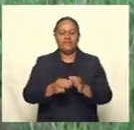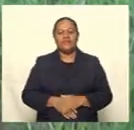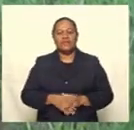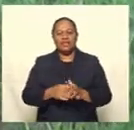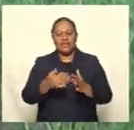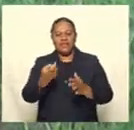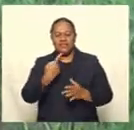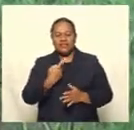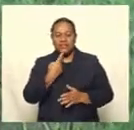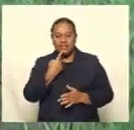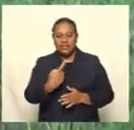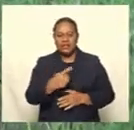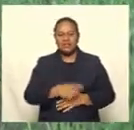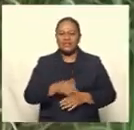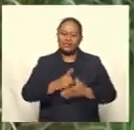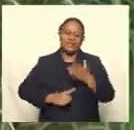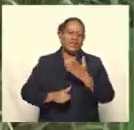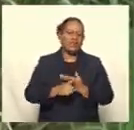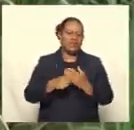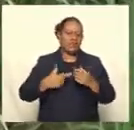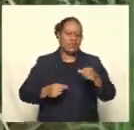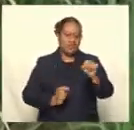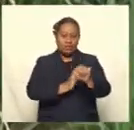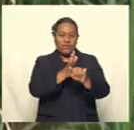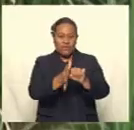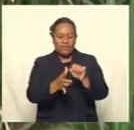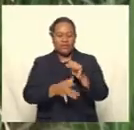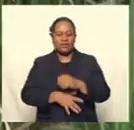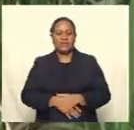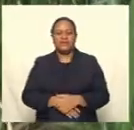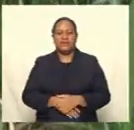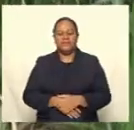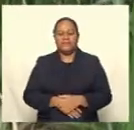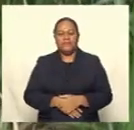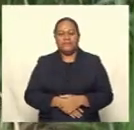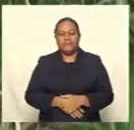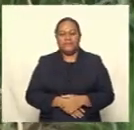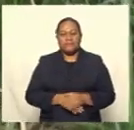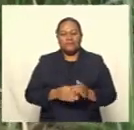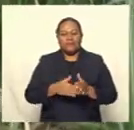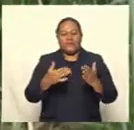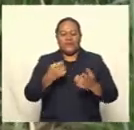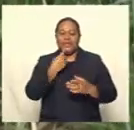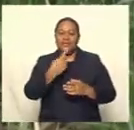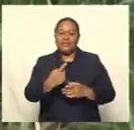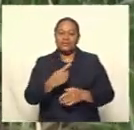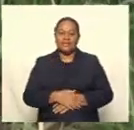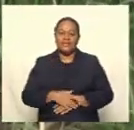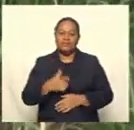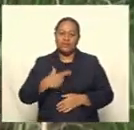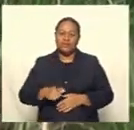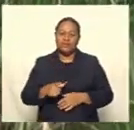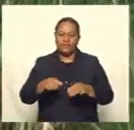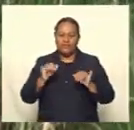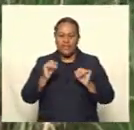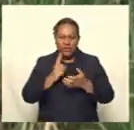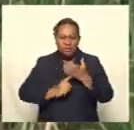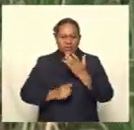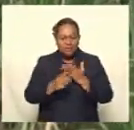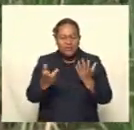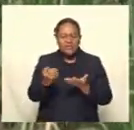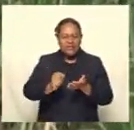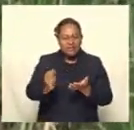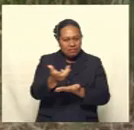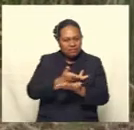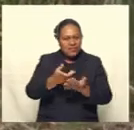Yogesh Karan, says this has been done due to the current outbreak of COVID-19. Karan says given the current situation, they are in discussion with the Ministry